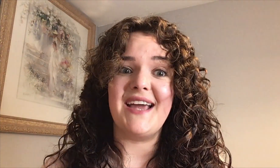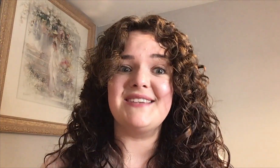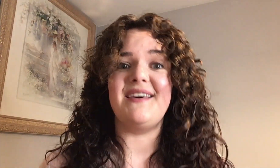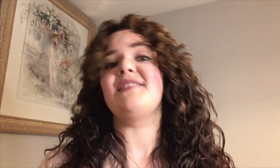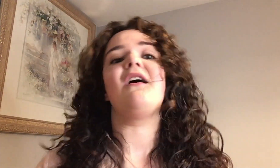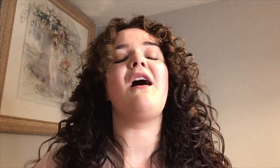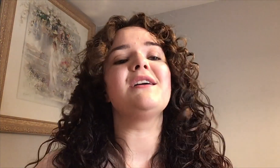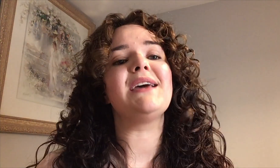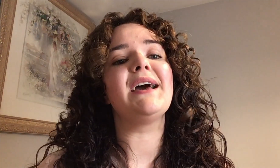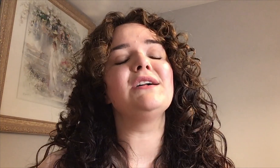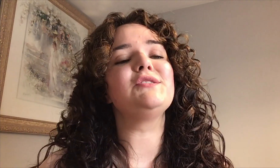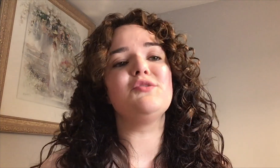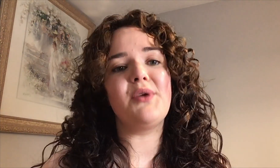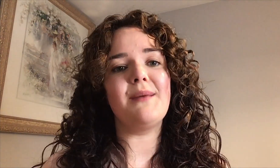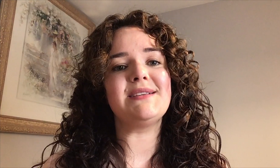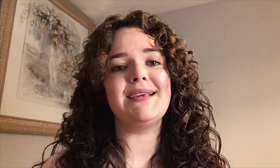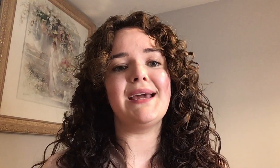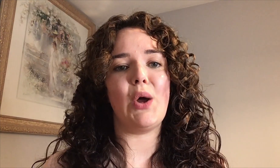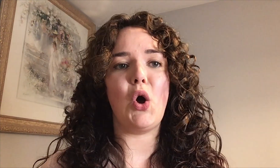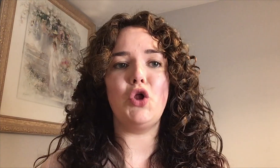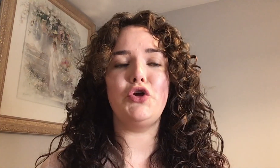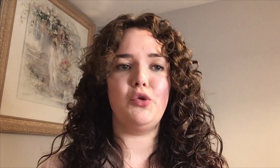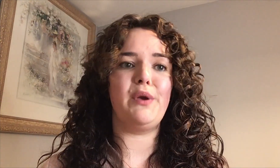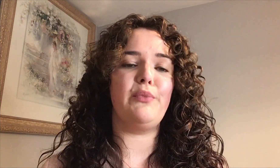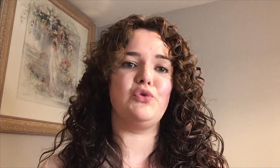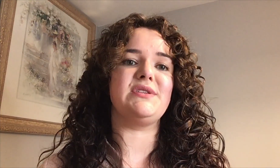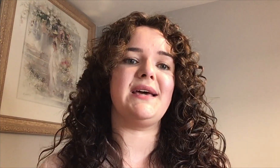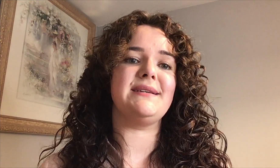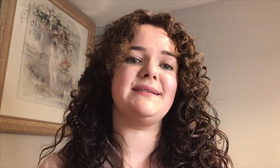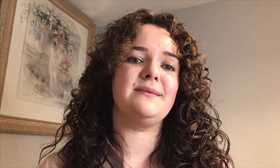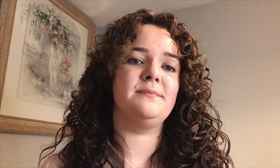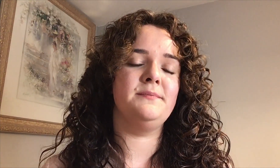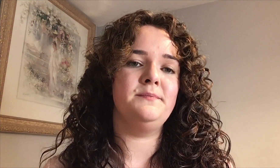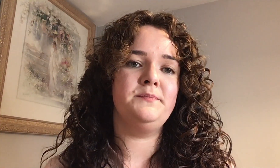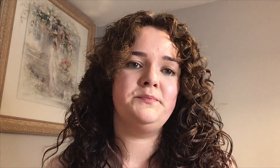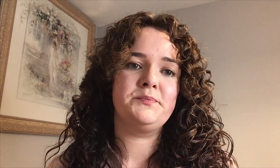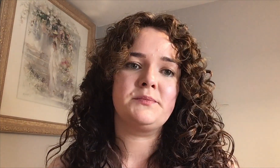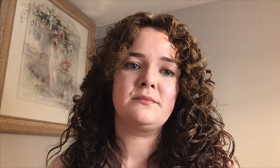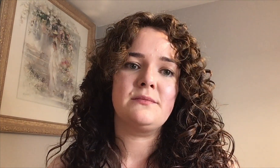Aristotle said that the heart held supremacy in all human process.